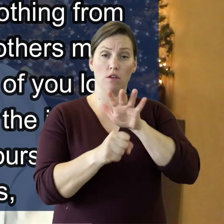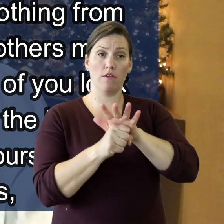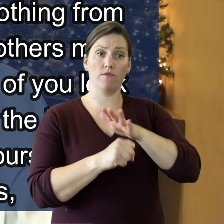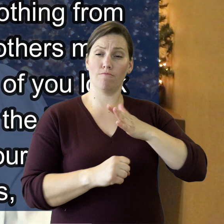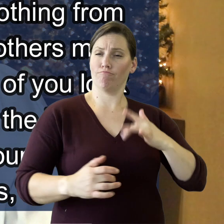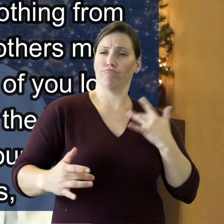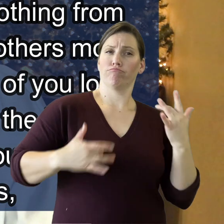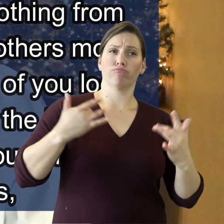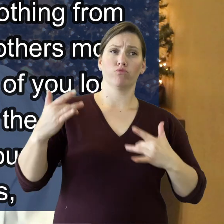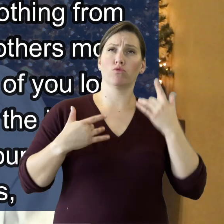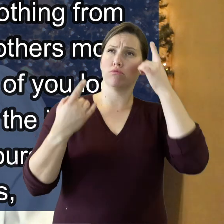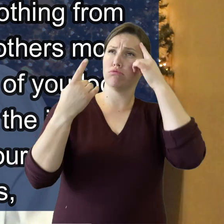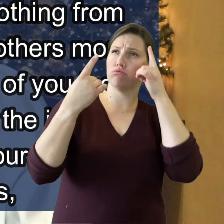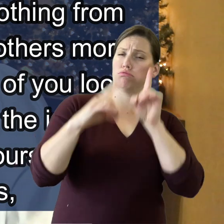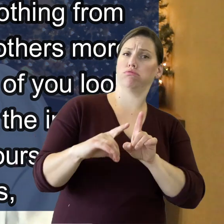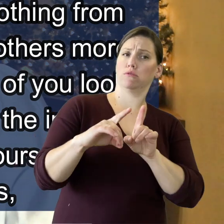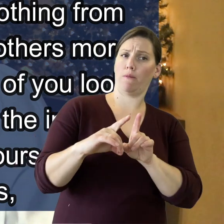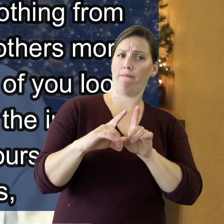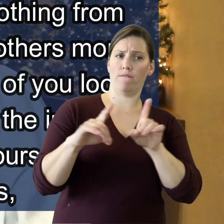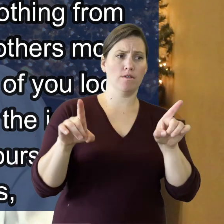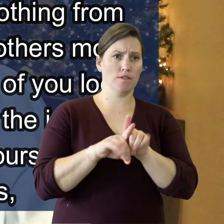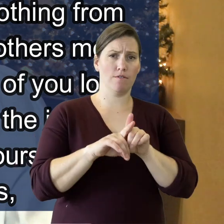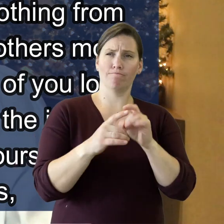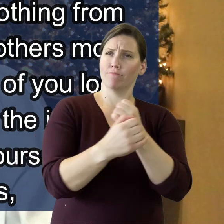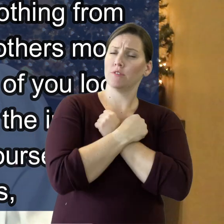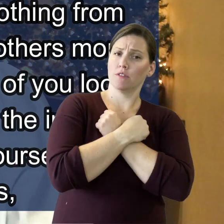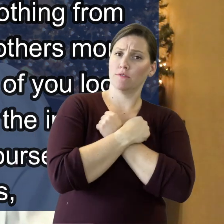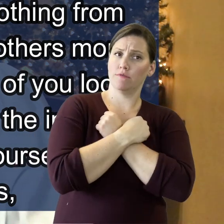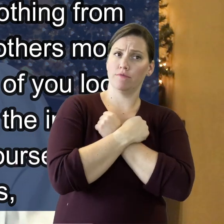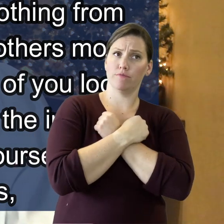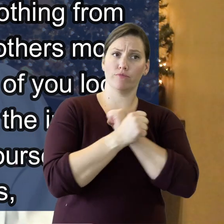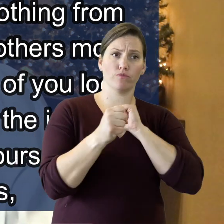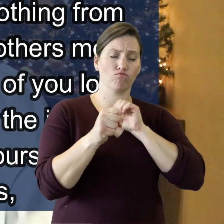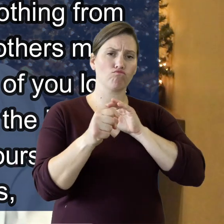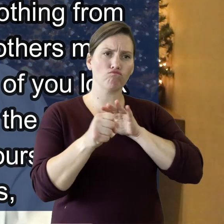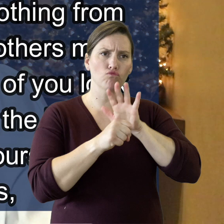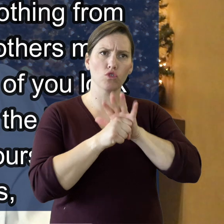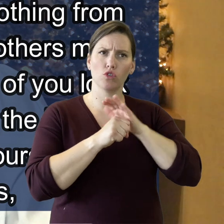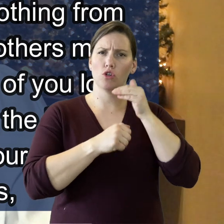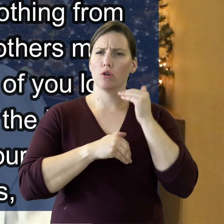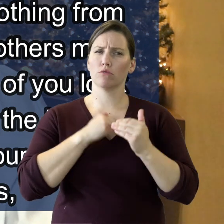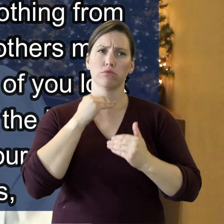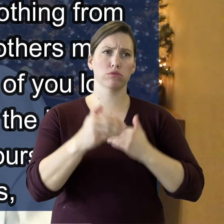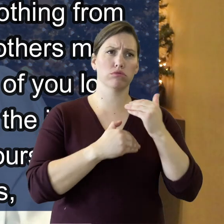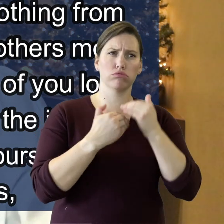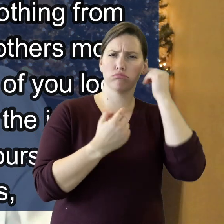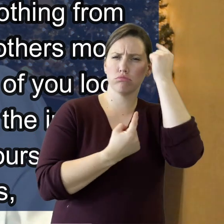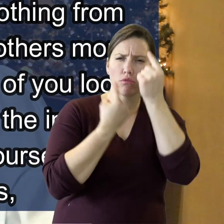by being of the same mind, having the same love, being in full accord and of one